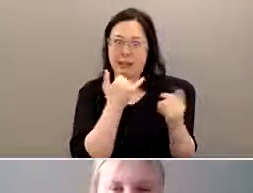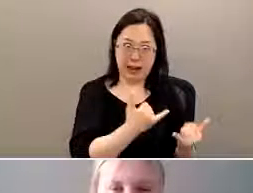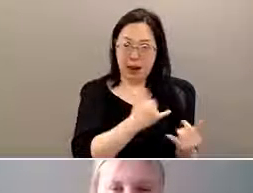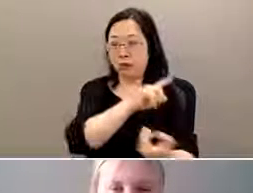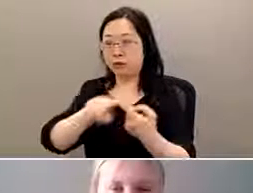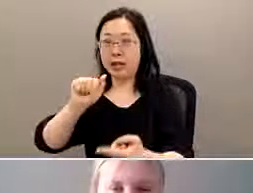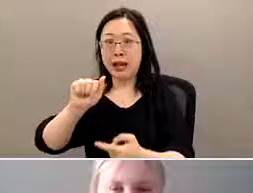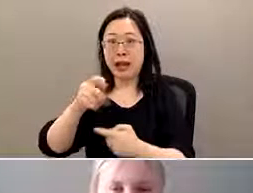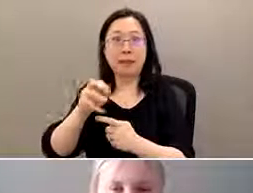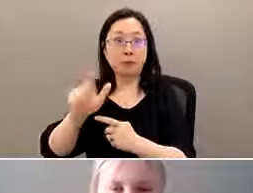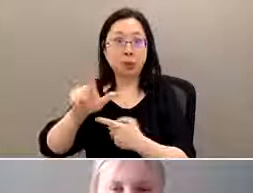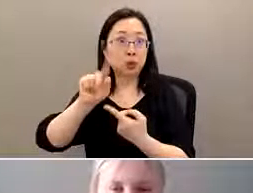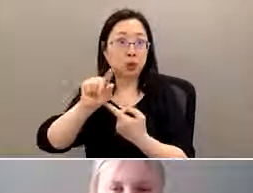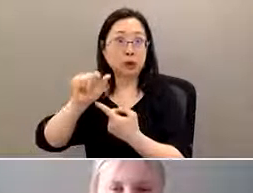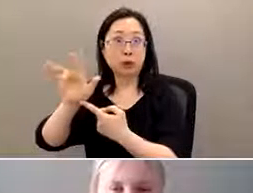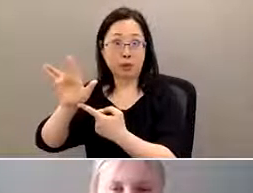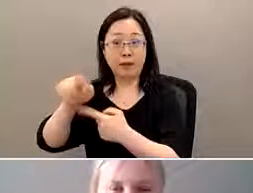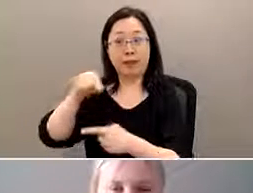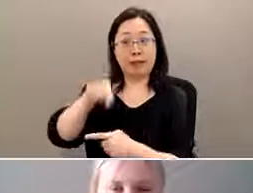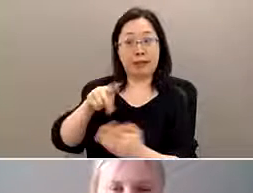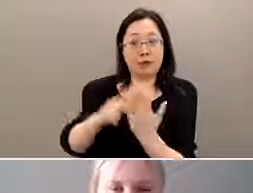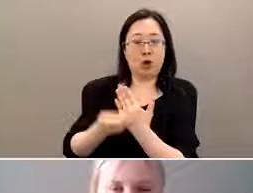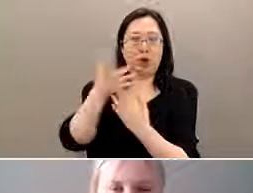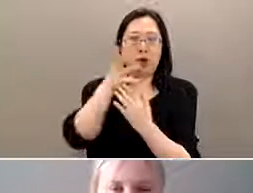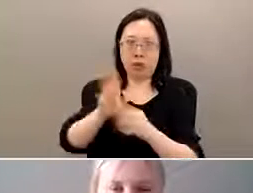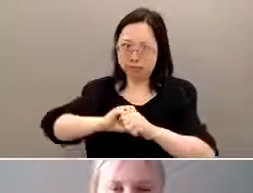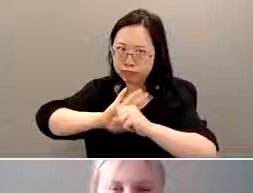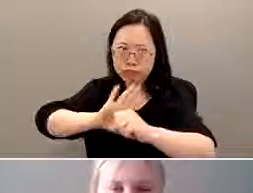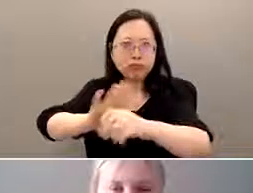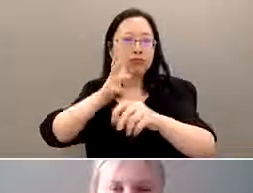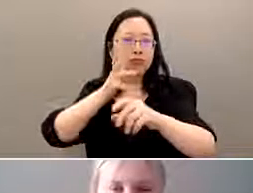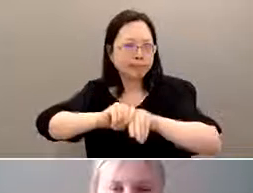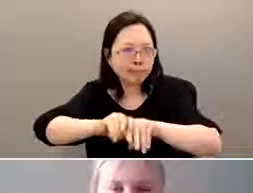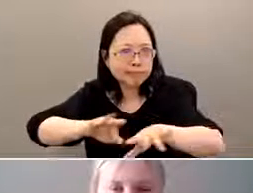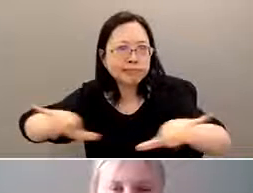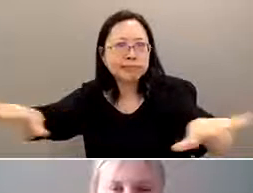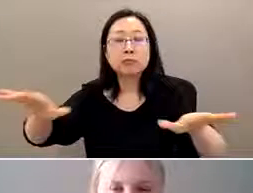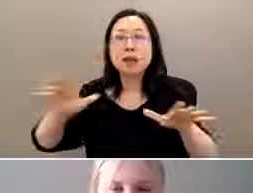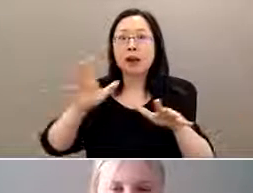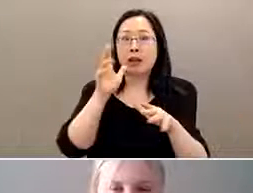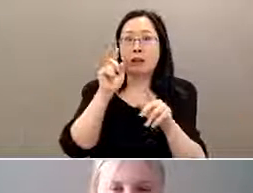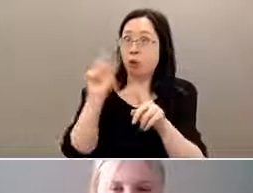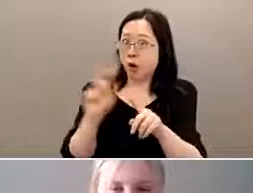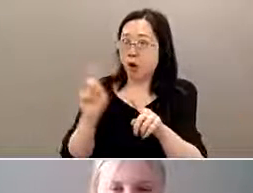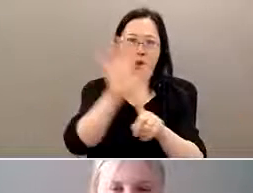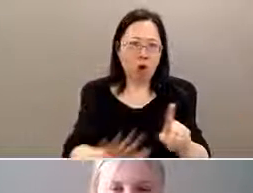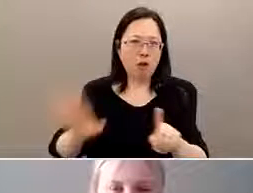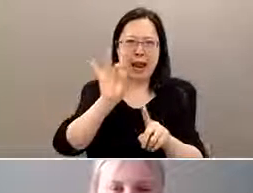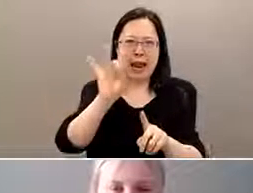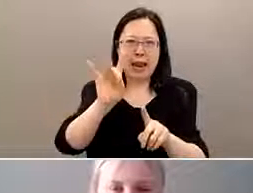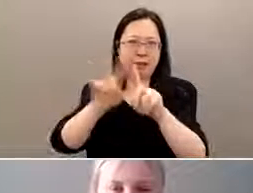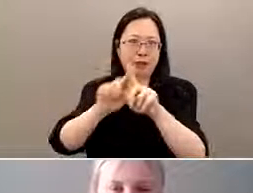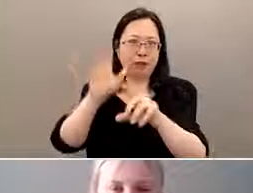roll out the project into 8 specific sites to evaluate it and provide a report, and